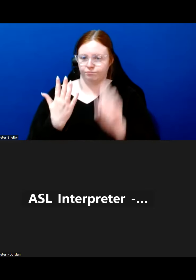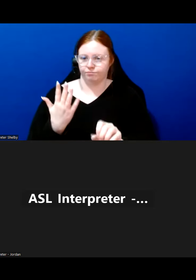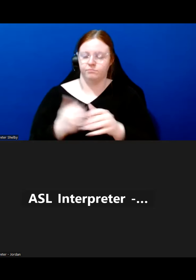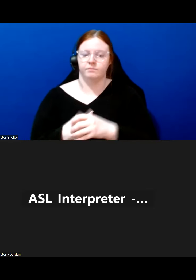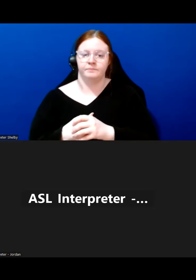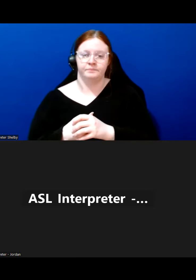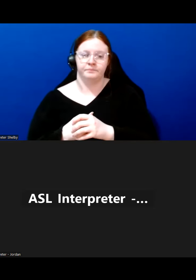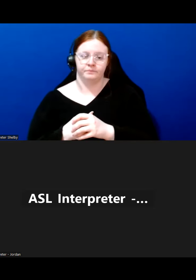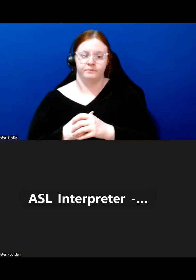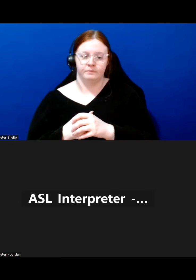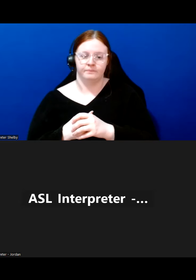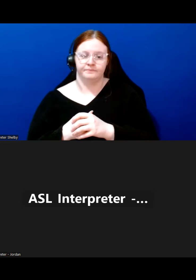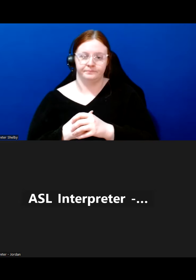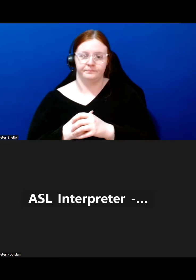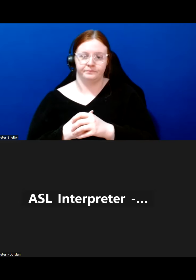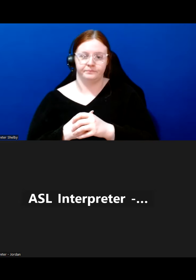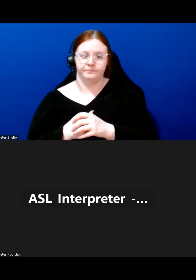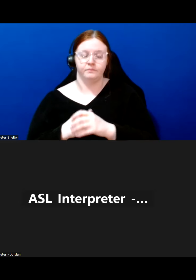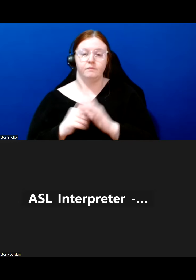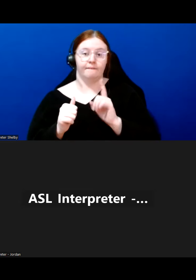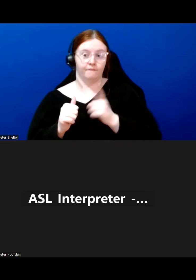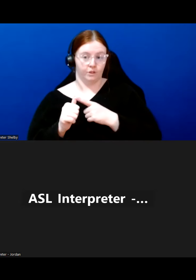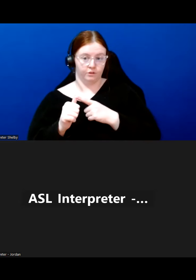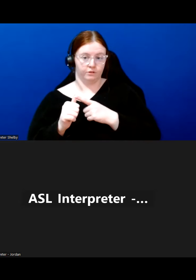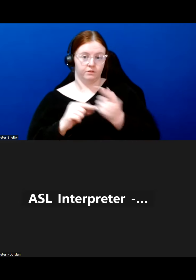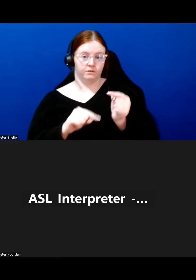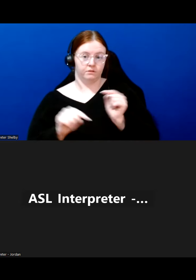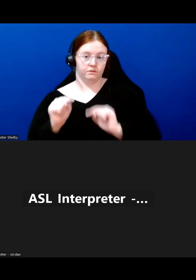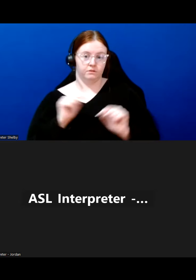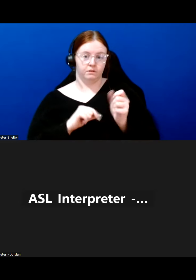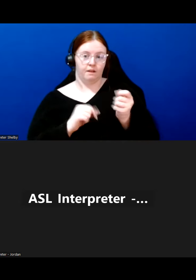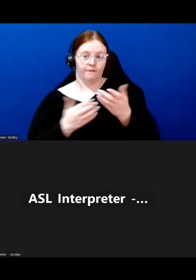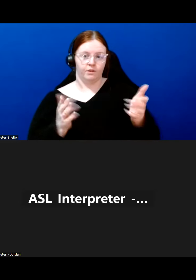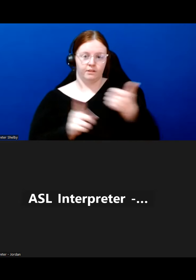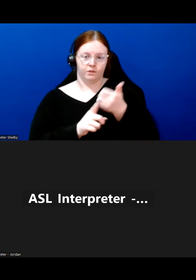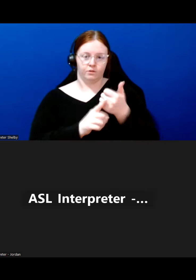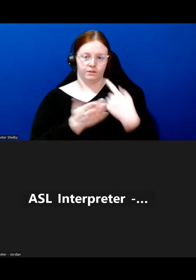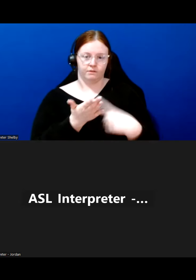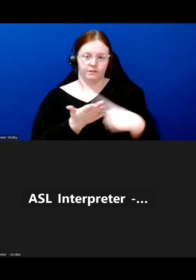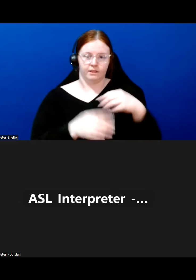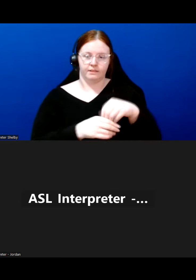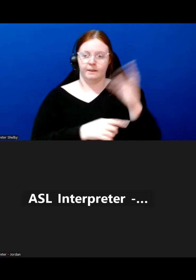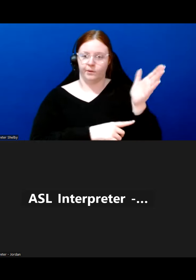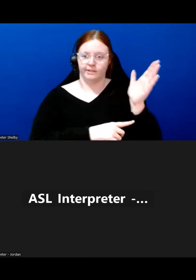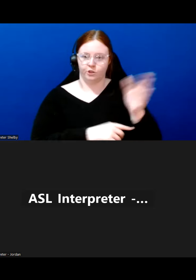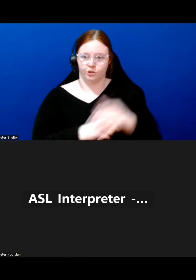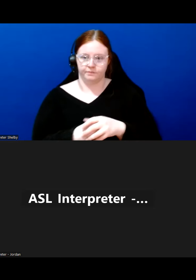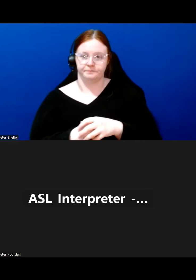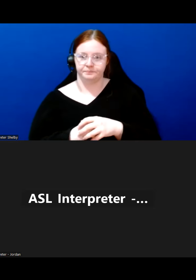moment. But I do actually want to just go back to a few things that you talked about in your presentation.